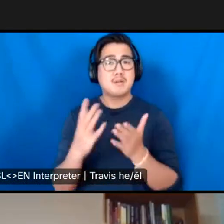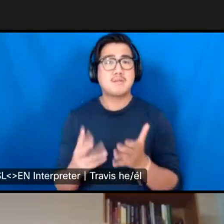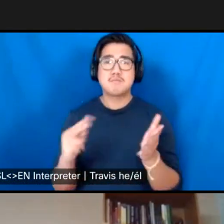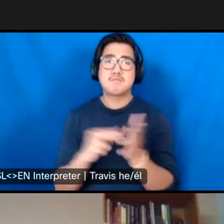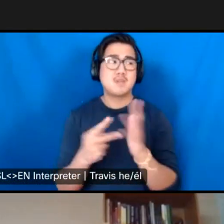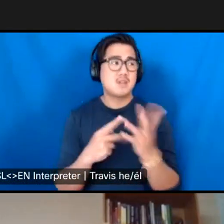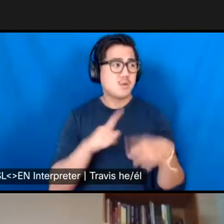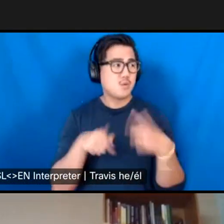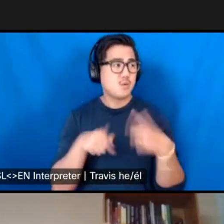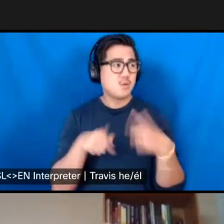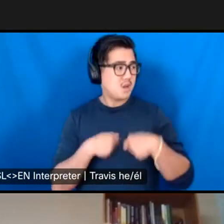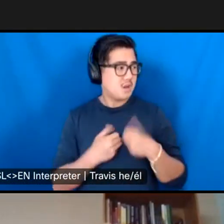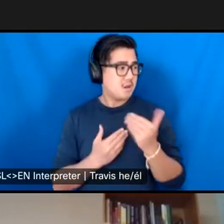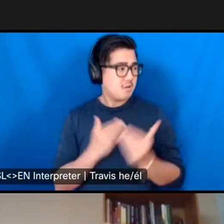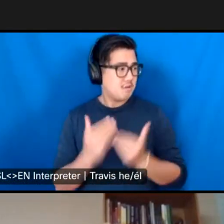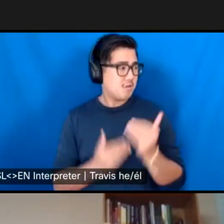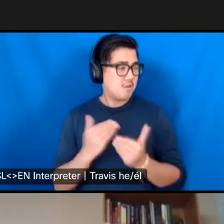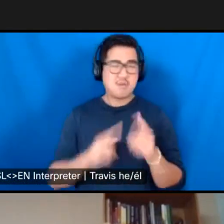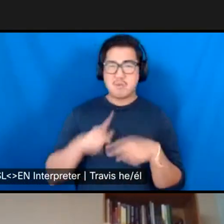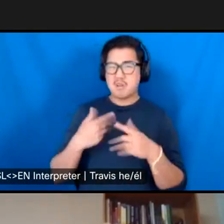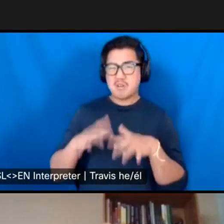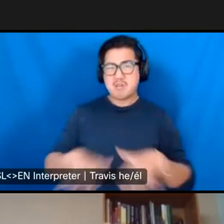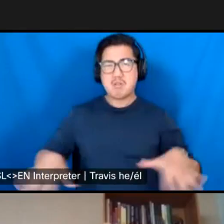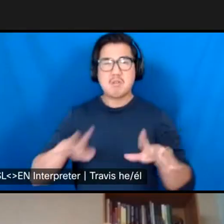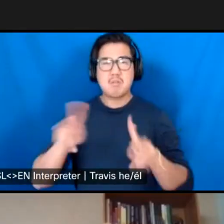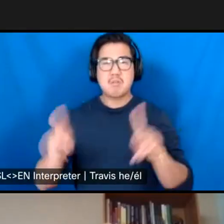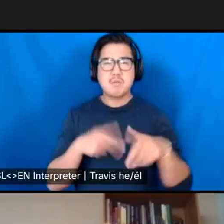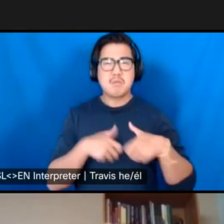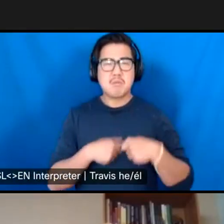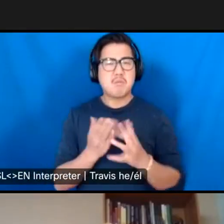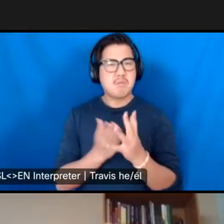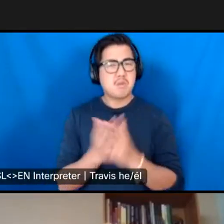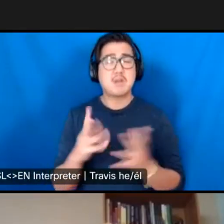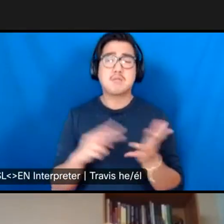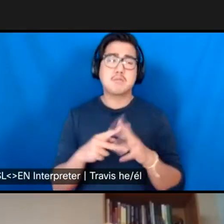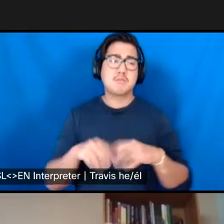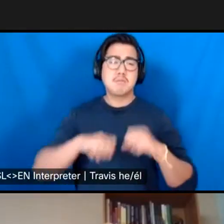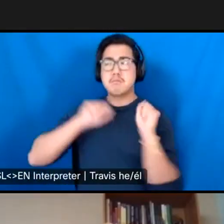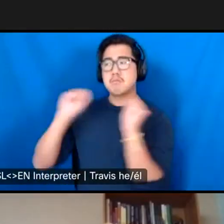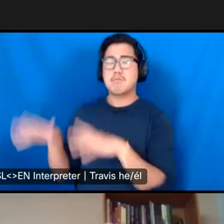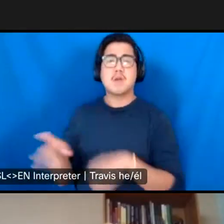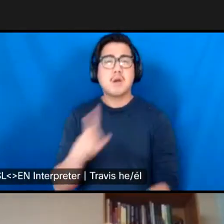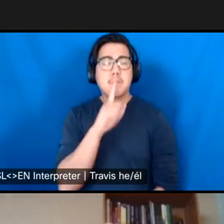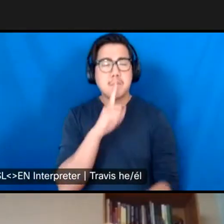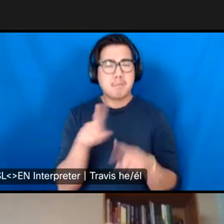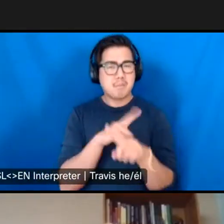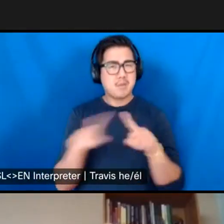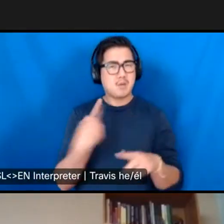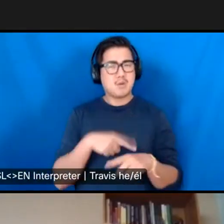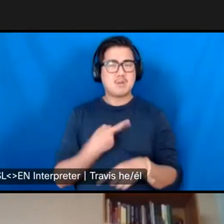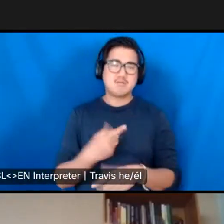of grief among our people, but who helped our community to process and